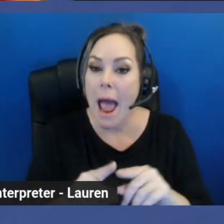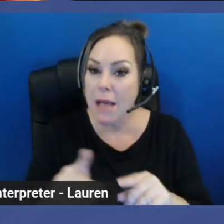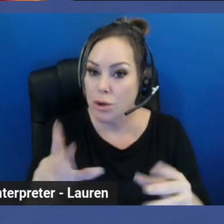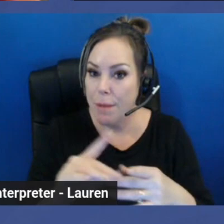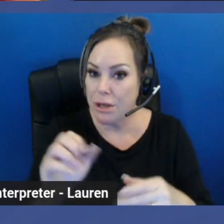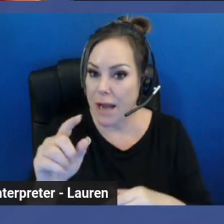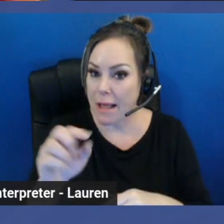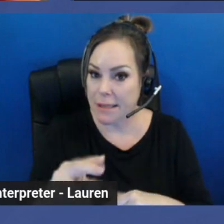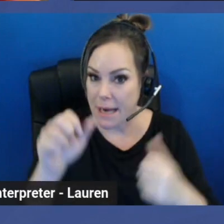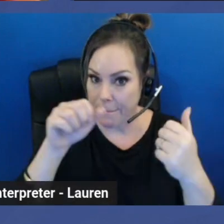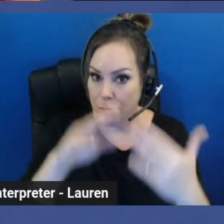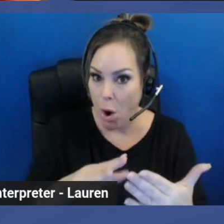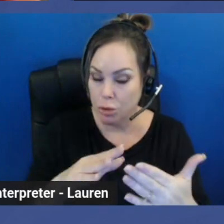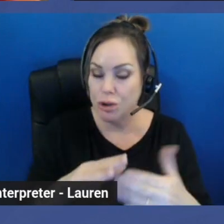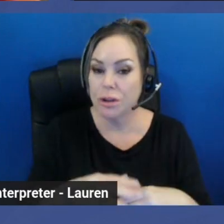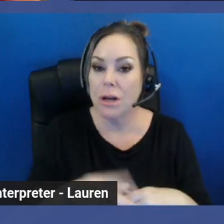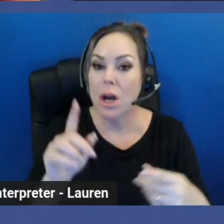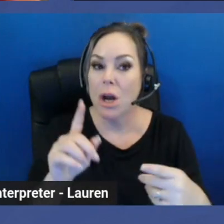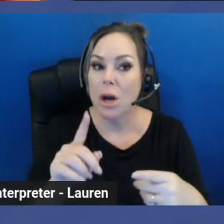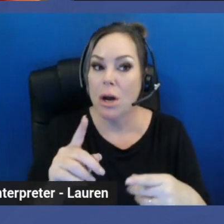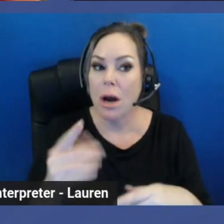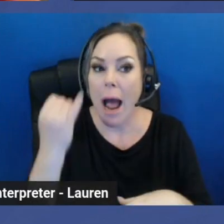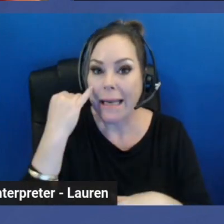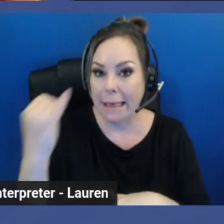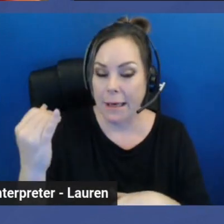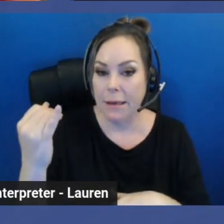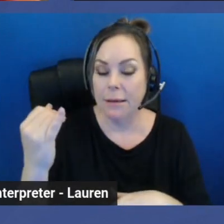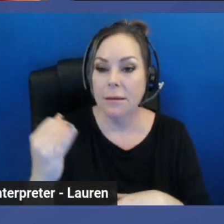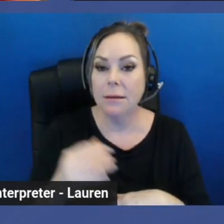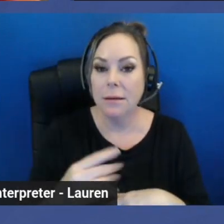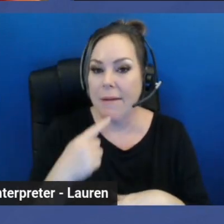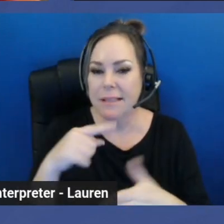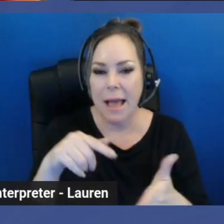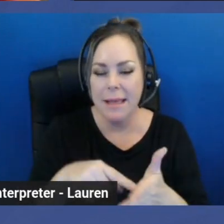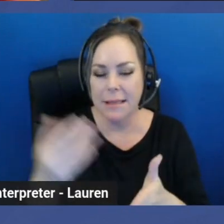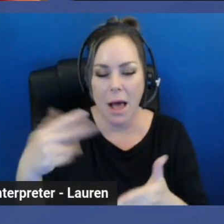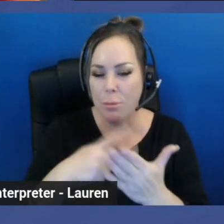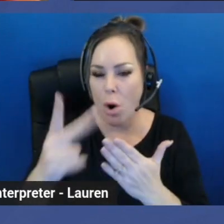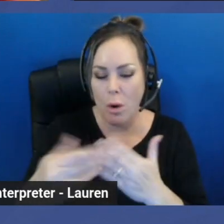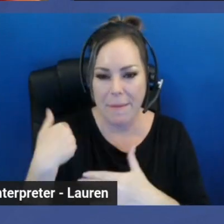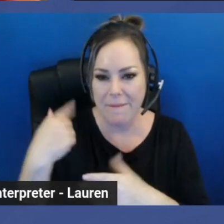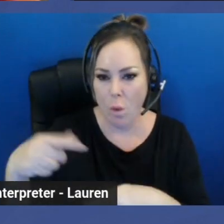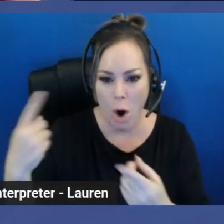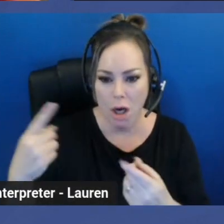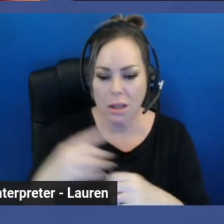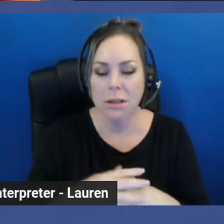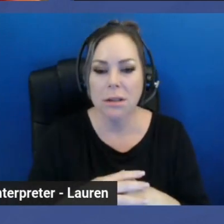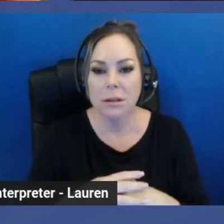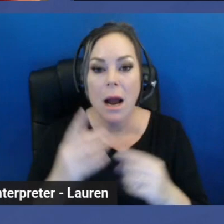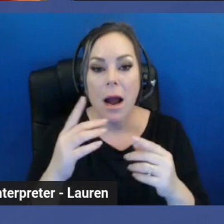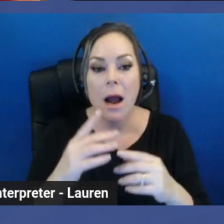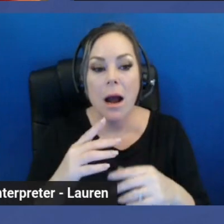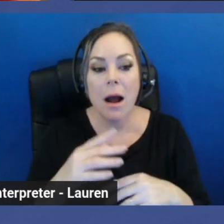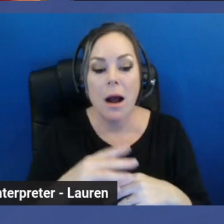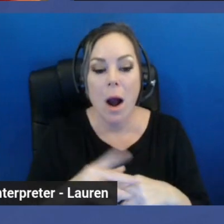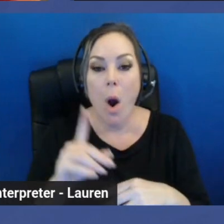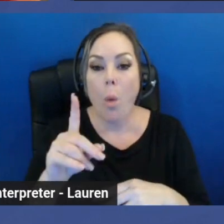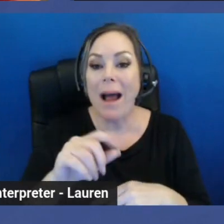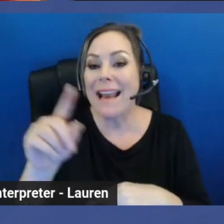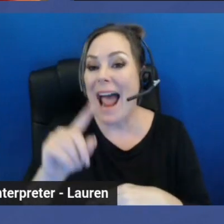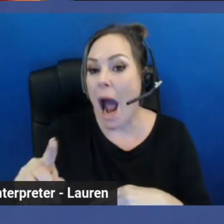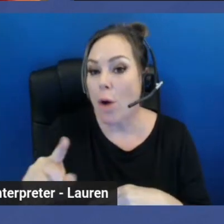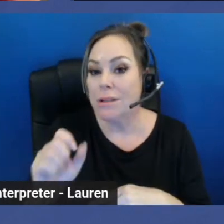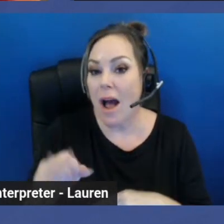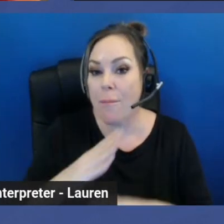Allison, are sort of the idea that, and I've said this in other programs before, but an ounce of prevention is worth a pound